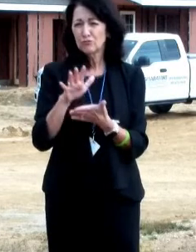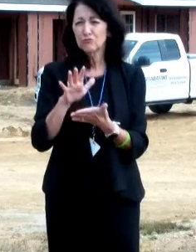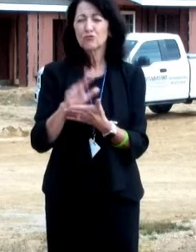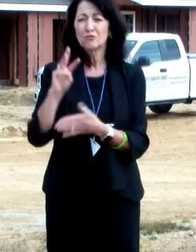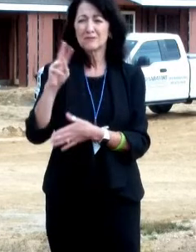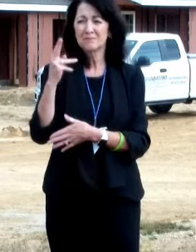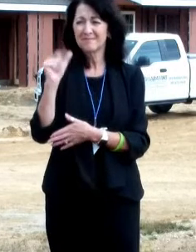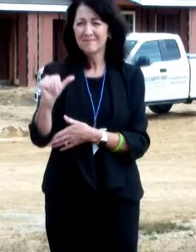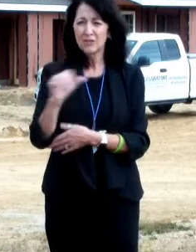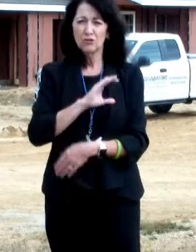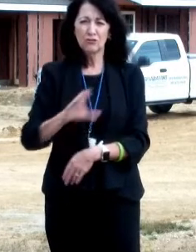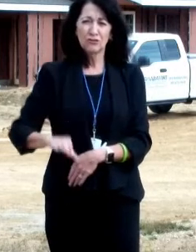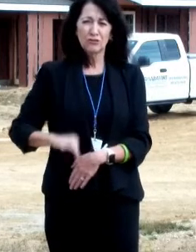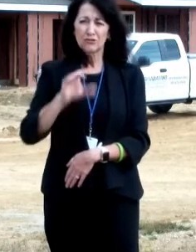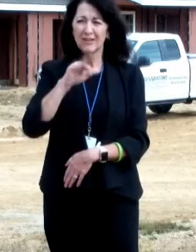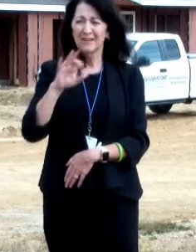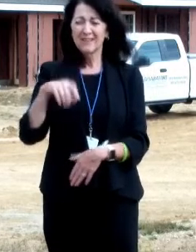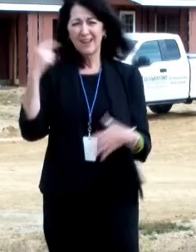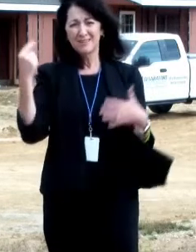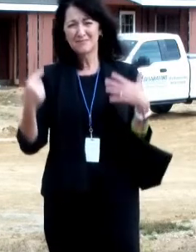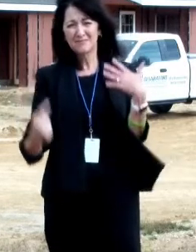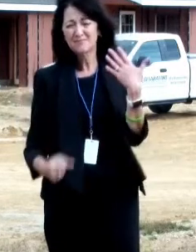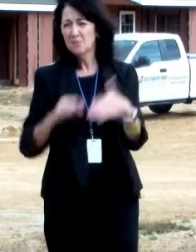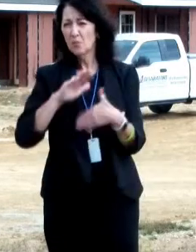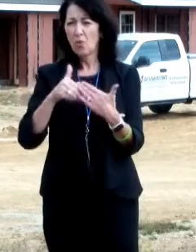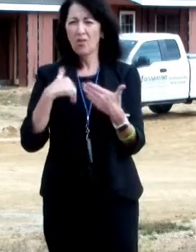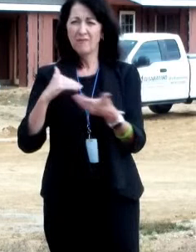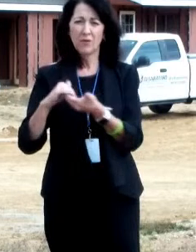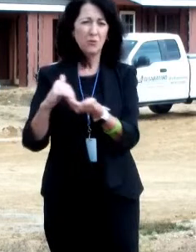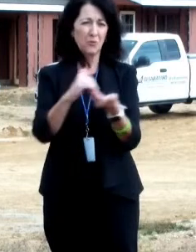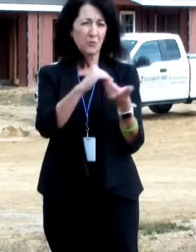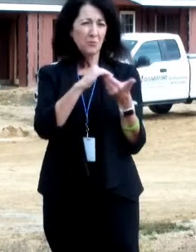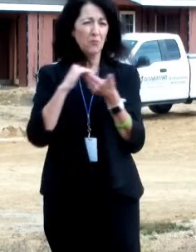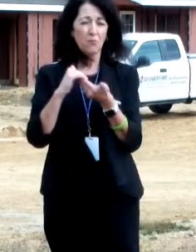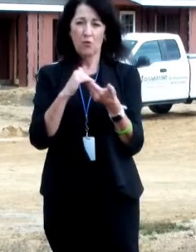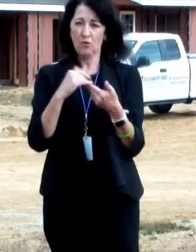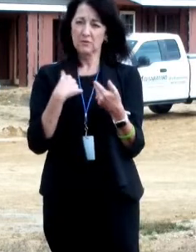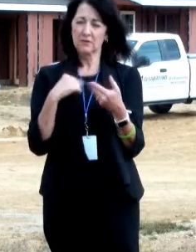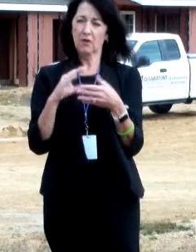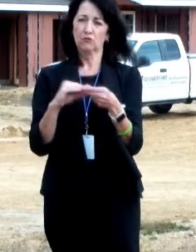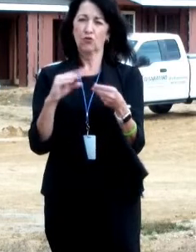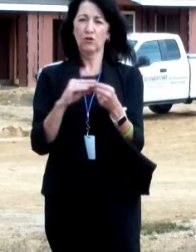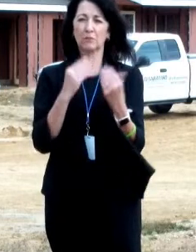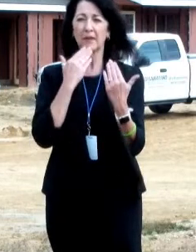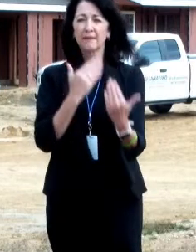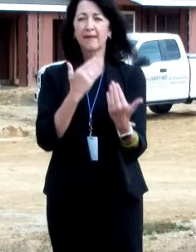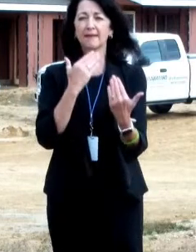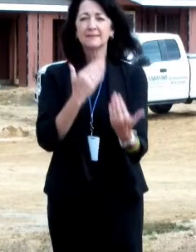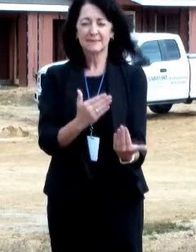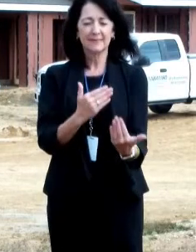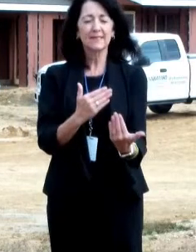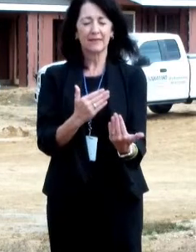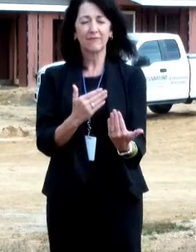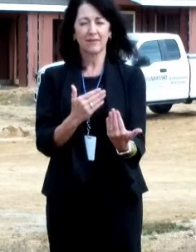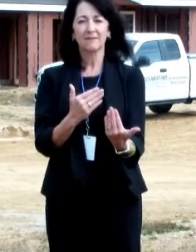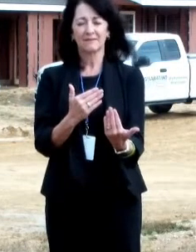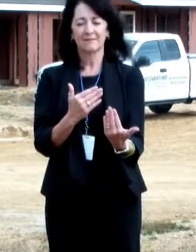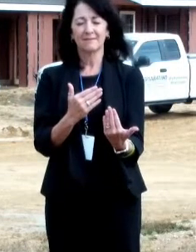on, Christiana Care, we cannot thank you enough. I talk about this Thanksgiving model where everybody brings their best dish to the